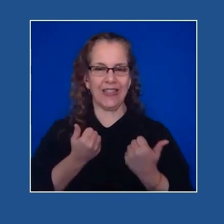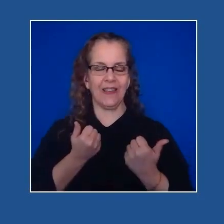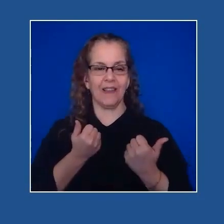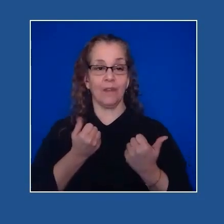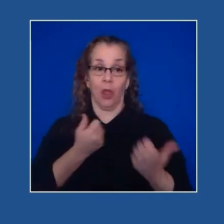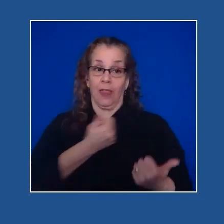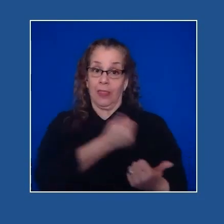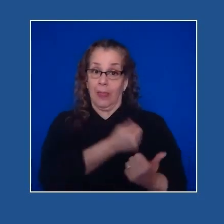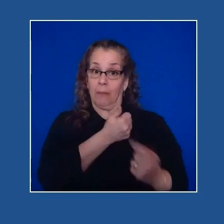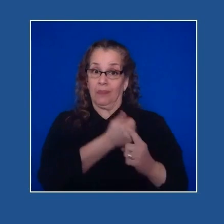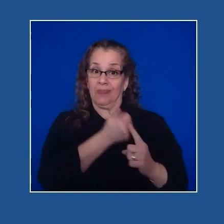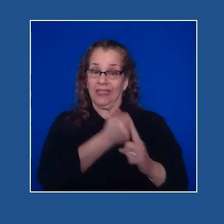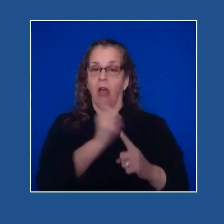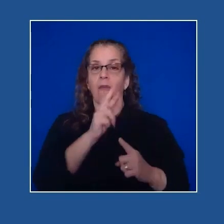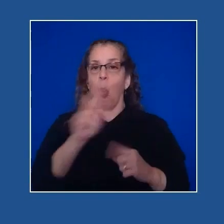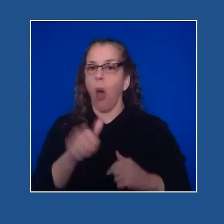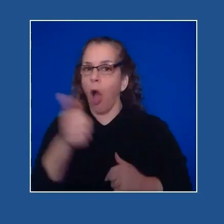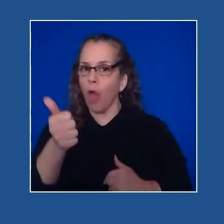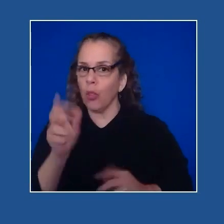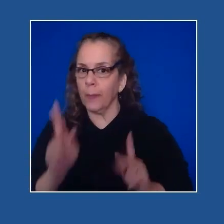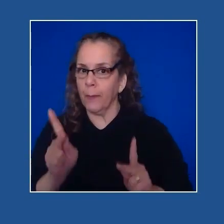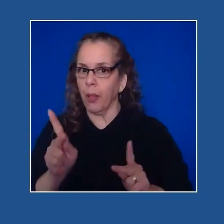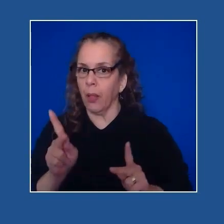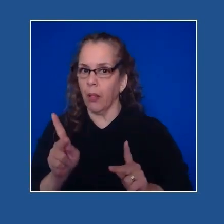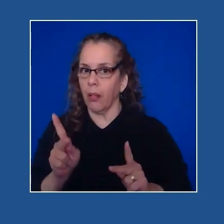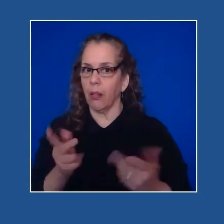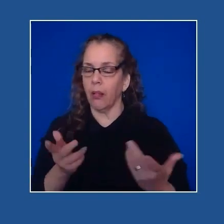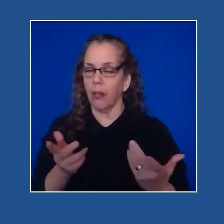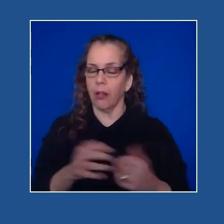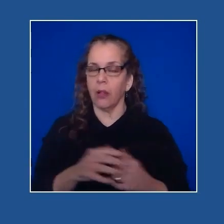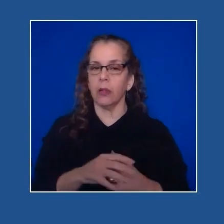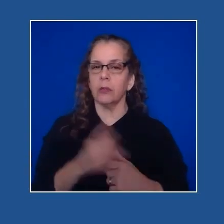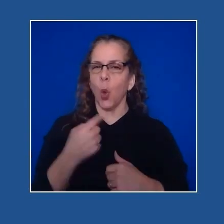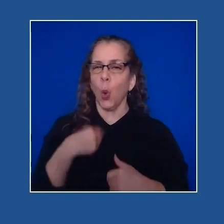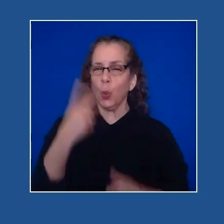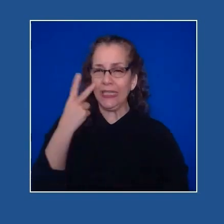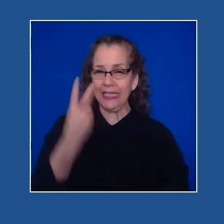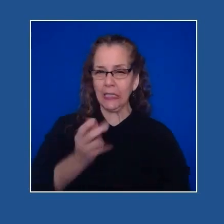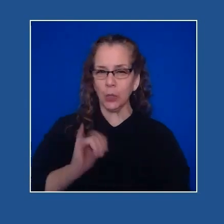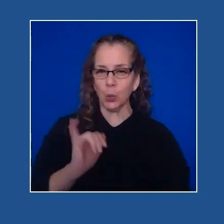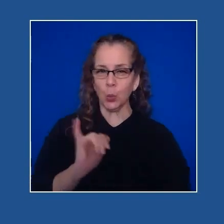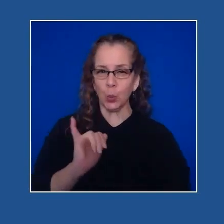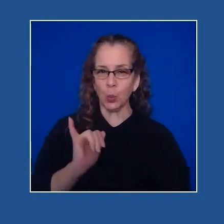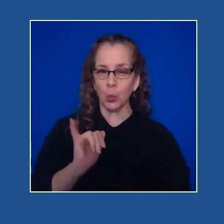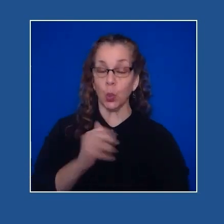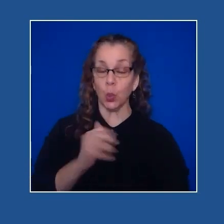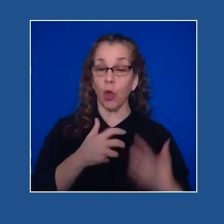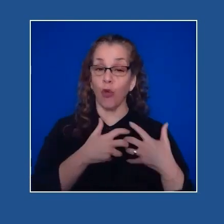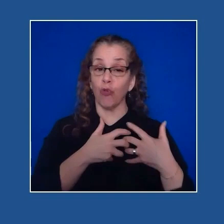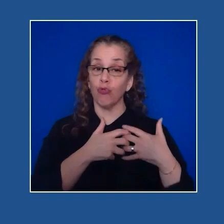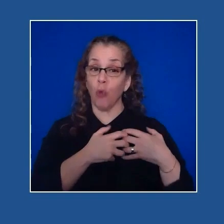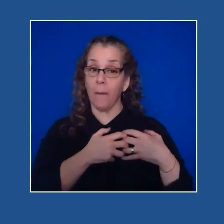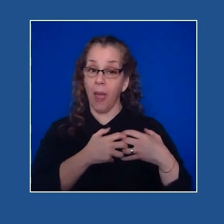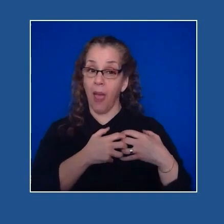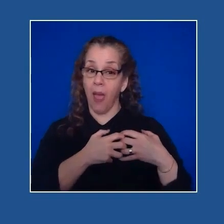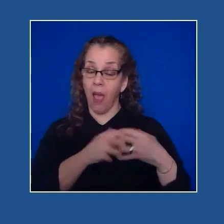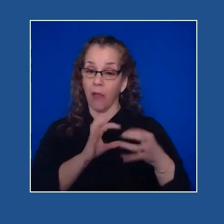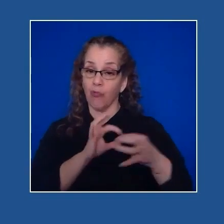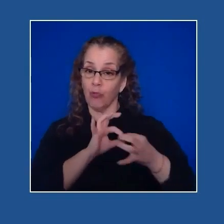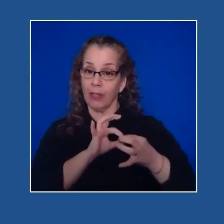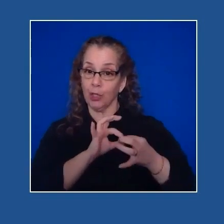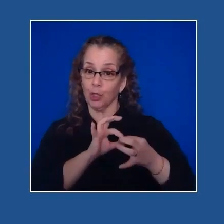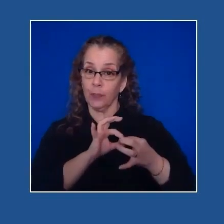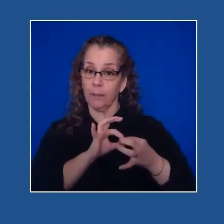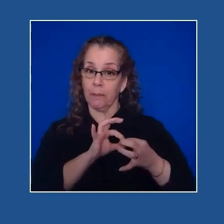towards others. One thing that we see as well is that romantic relationships is an aspect